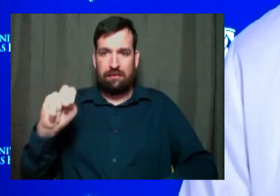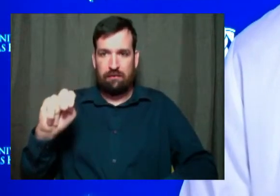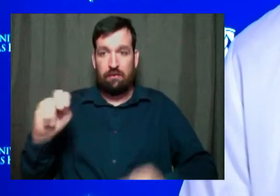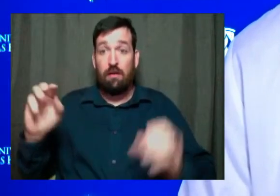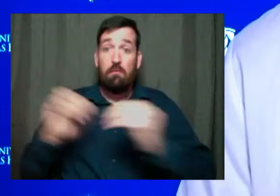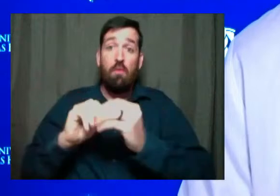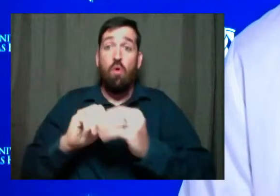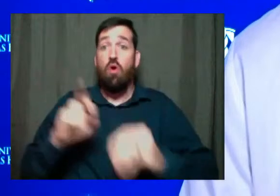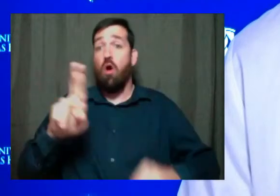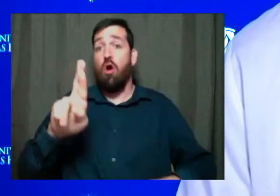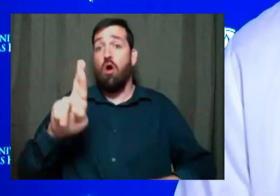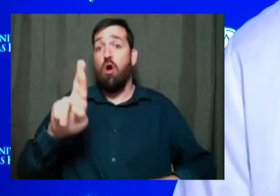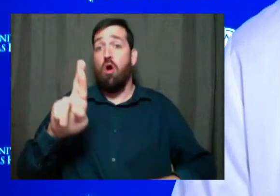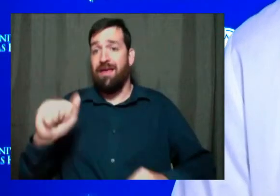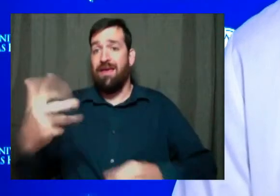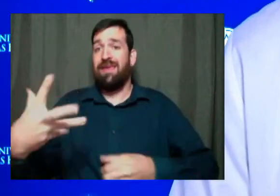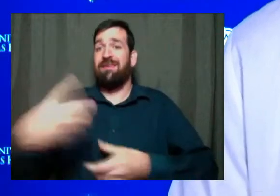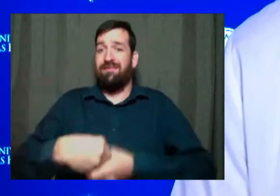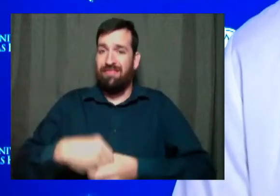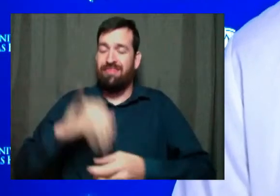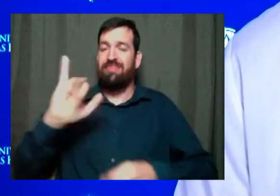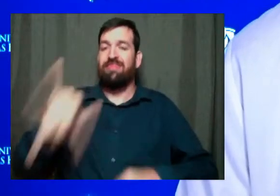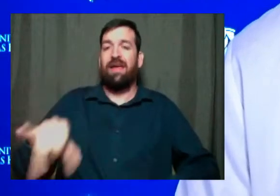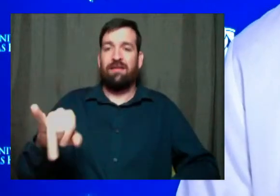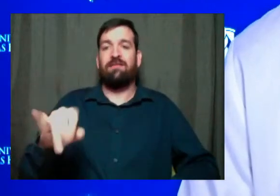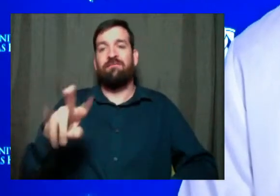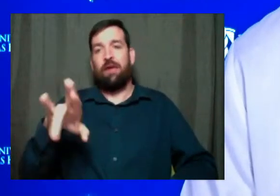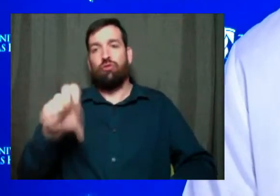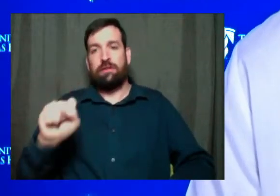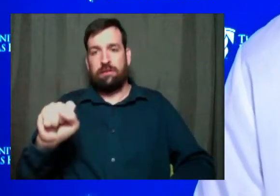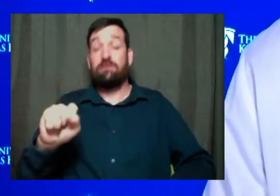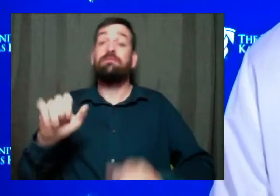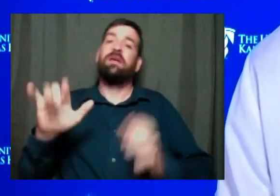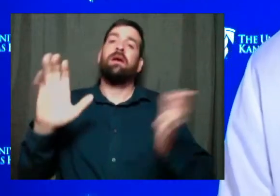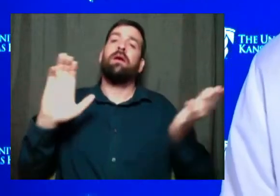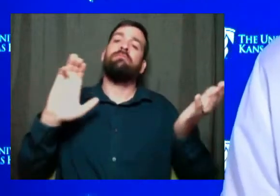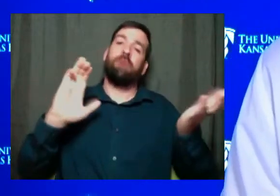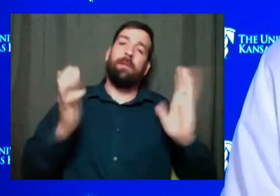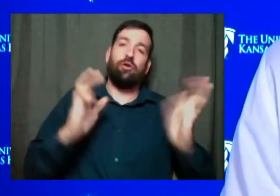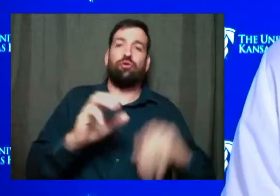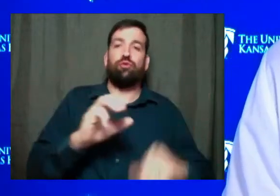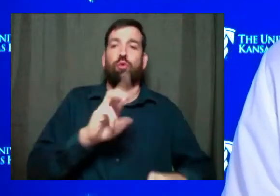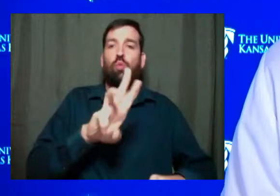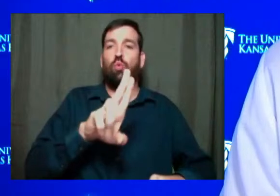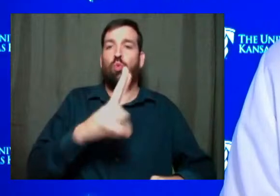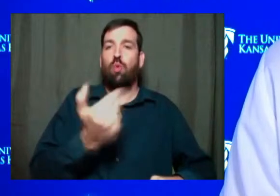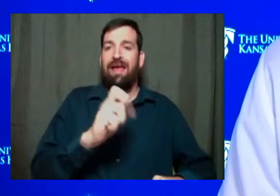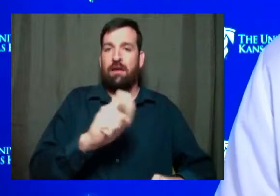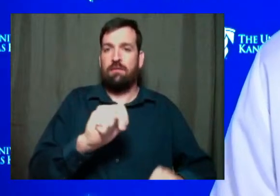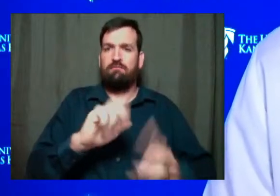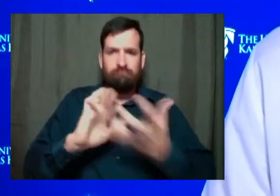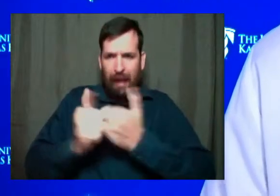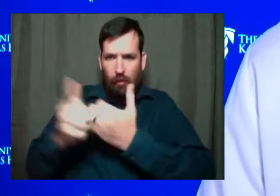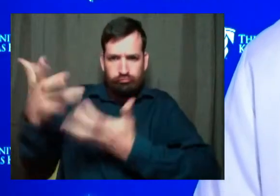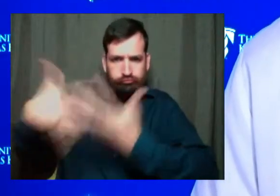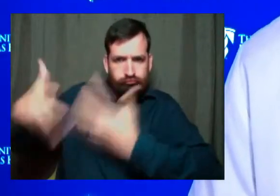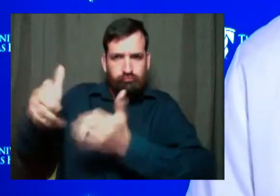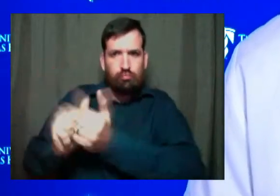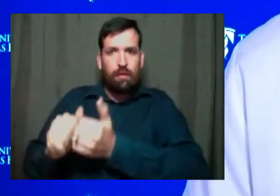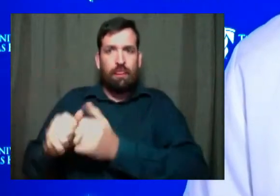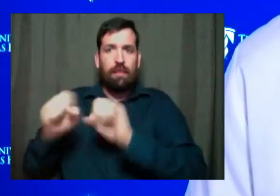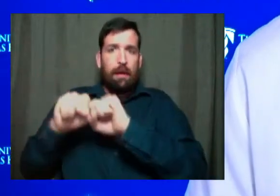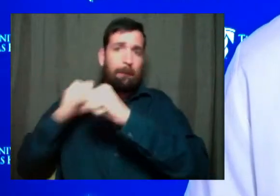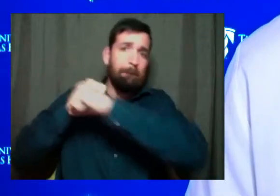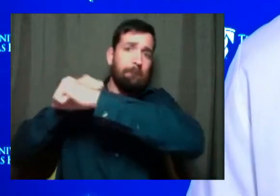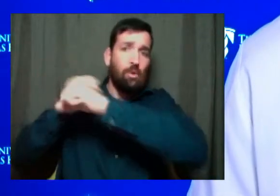that virus particle than, say, the original Wuhan strain. Also, how does it interact with our immune system? We know there are